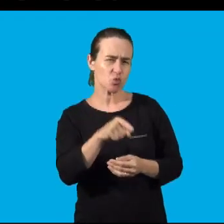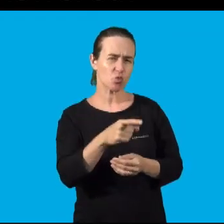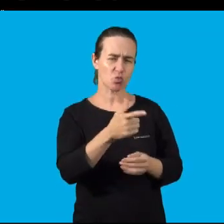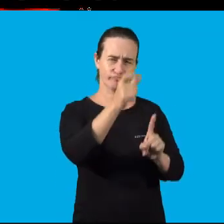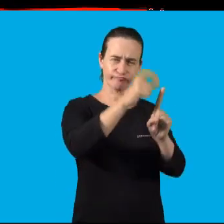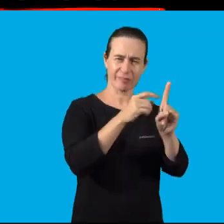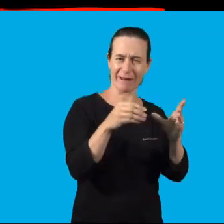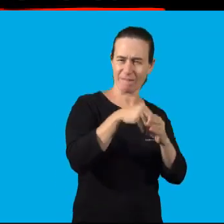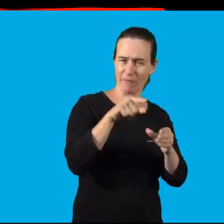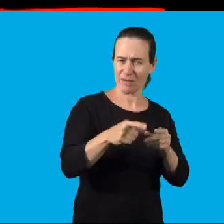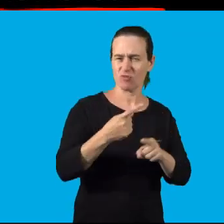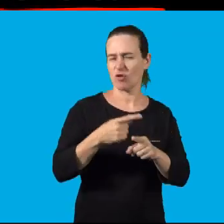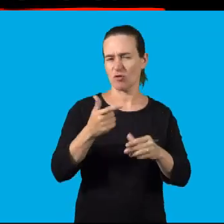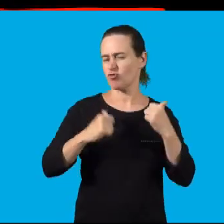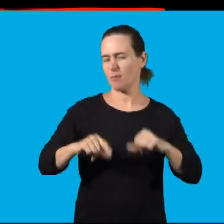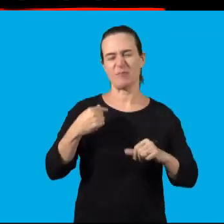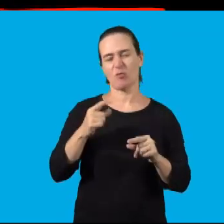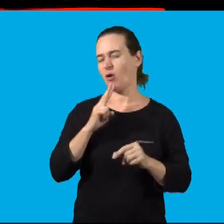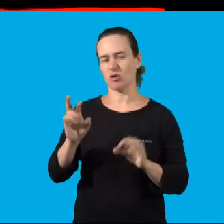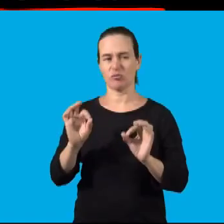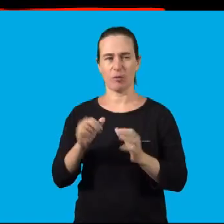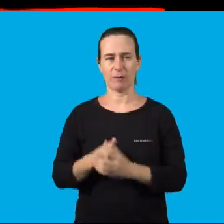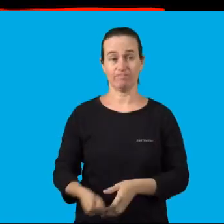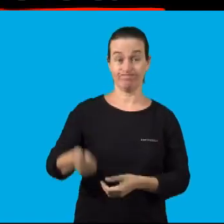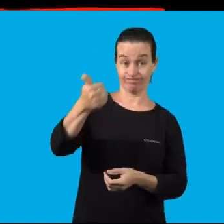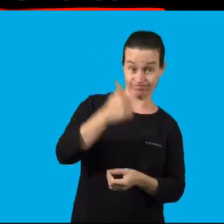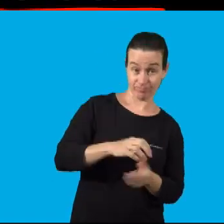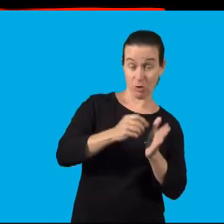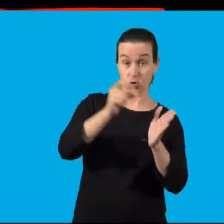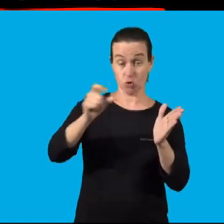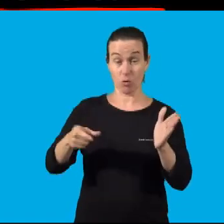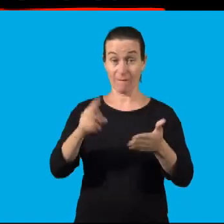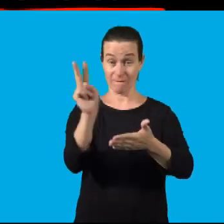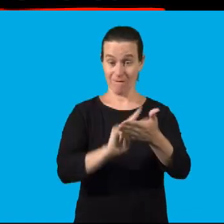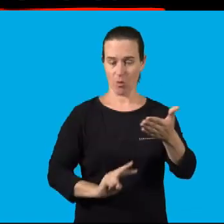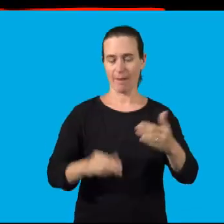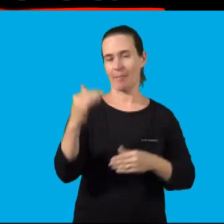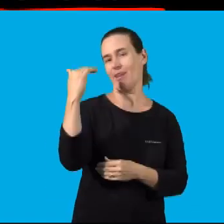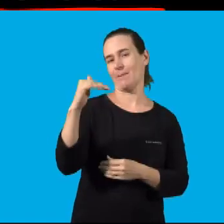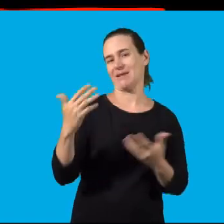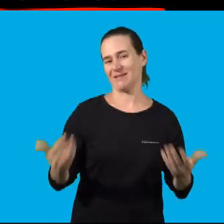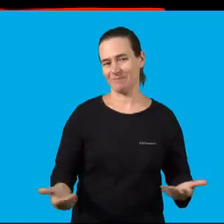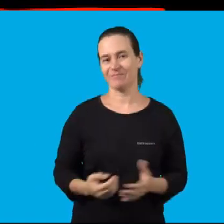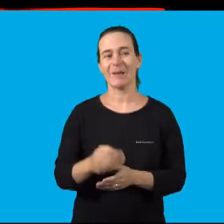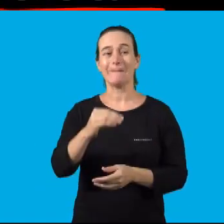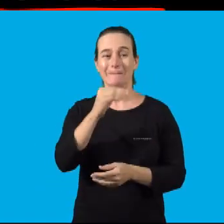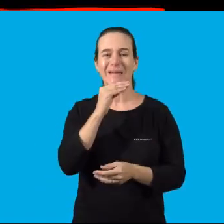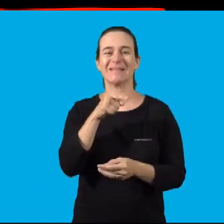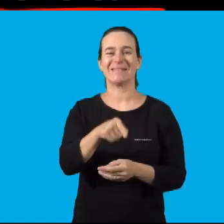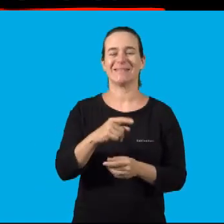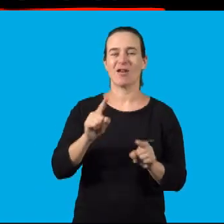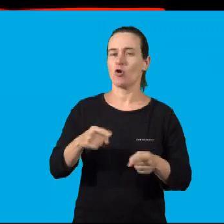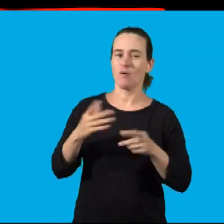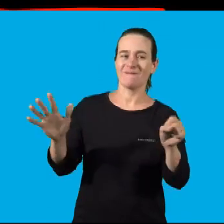were poorly answered. Learners' limited vocabulary meant that certain words were misunderstood and